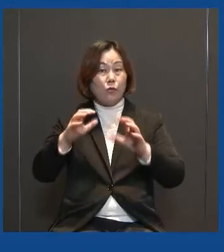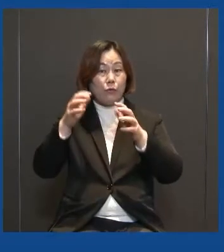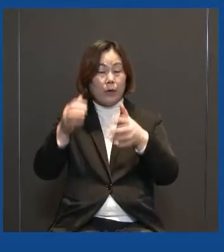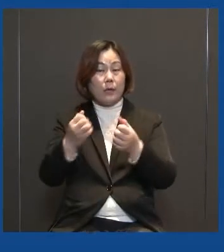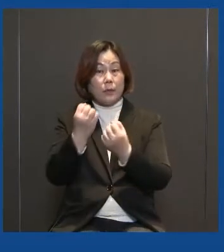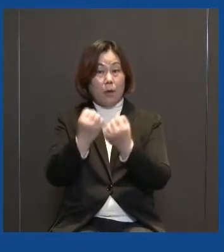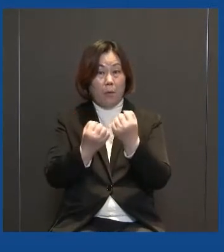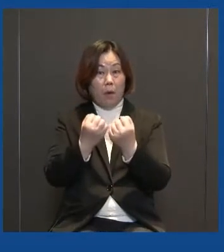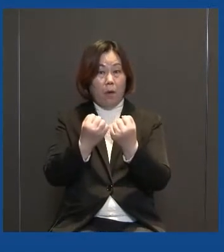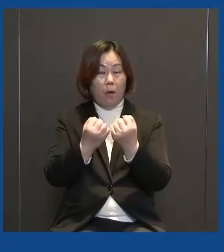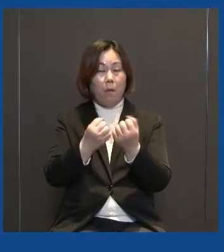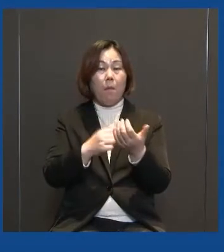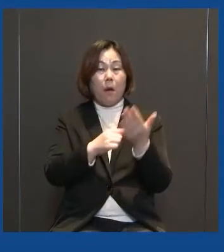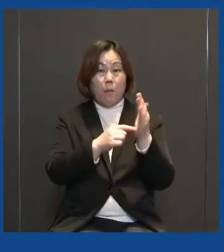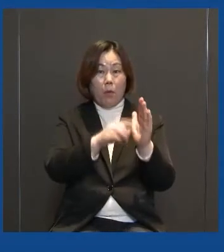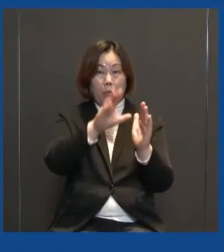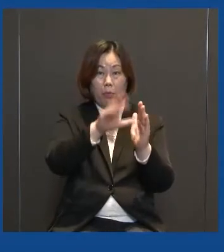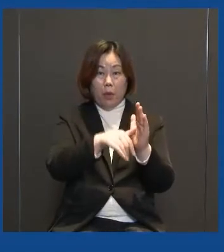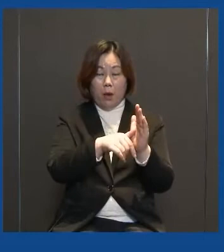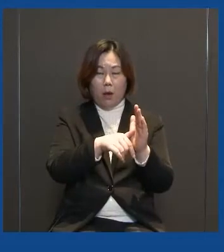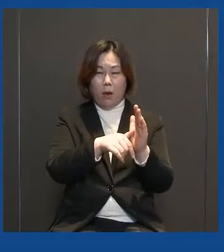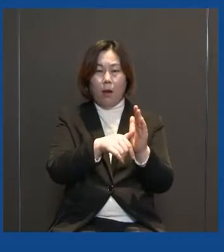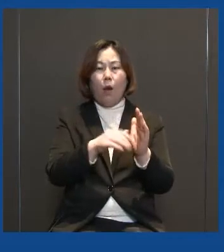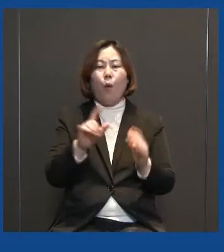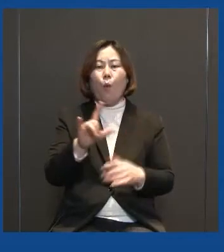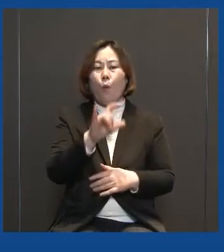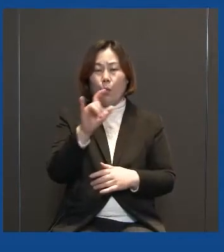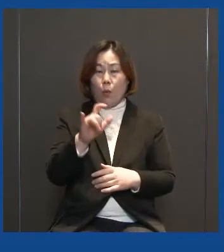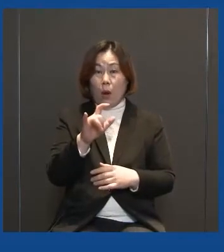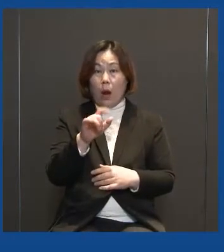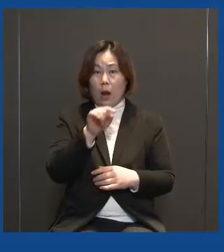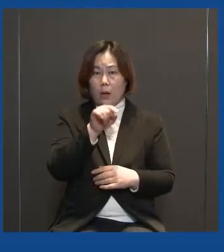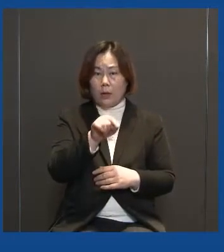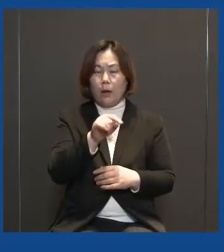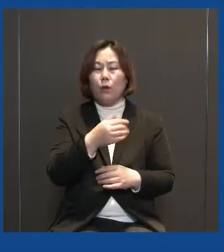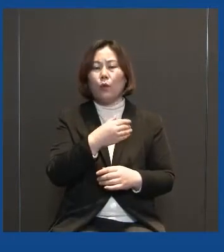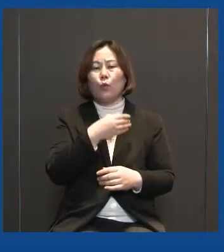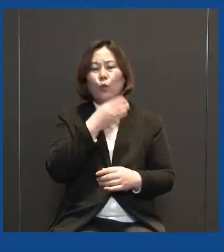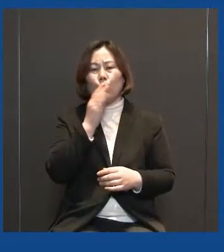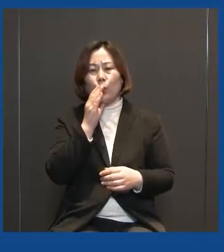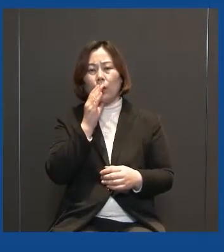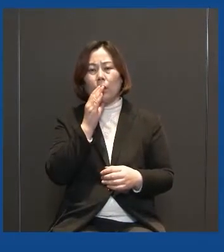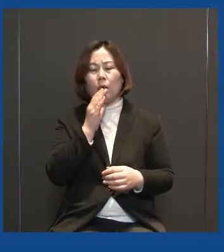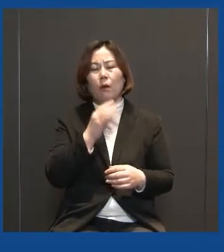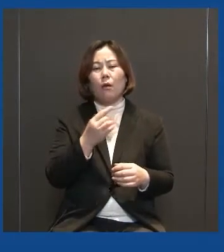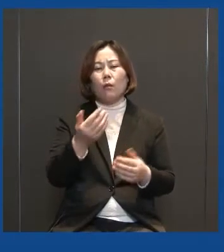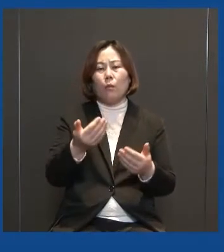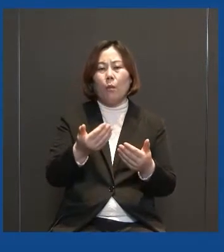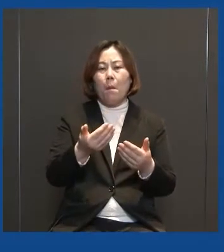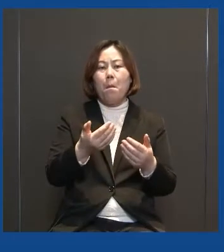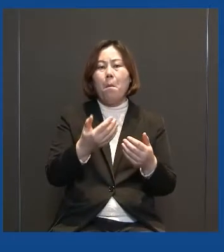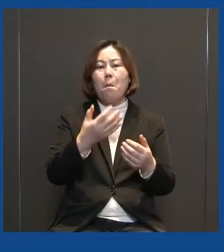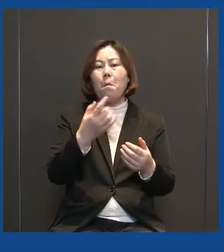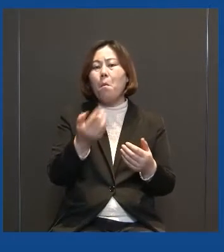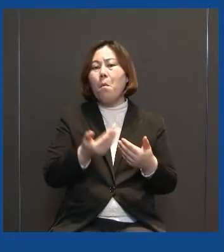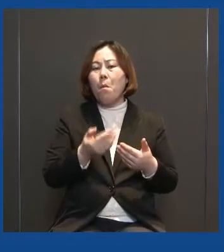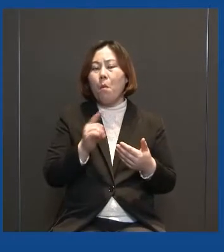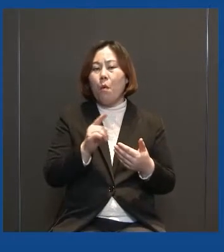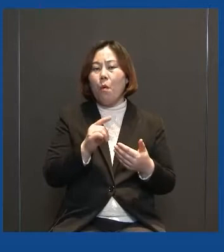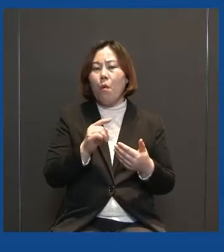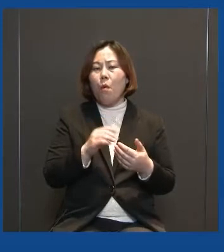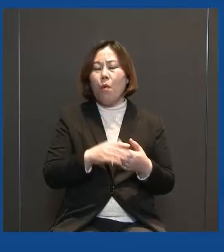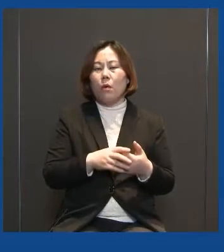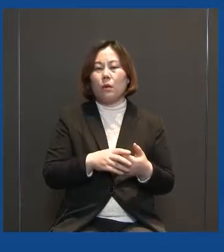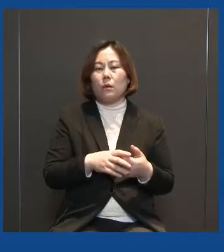First, from the first presentation by Namgung Eun-Ha, we were able to understand the impact of COVID-19 on